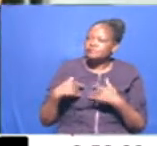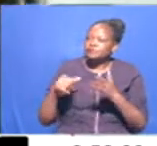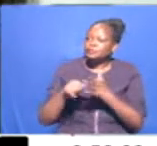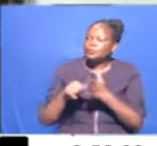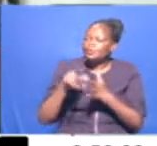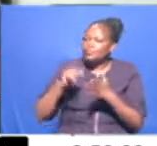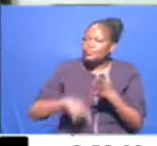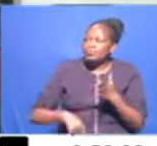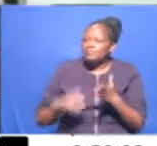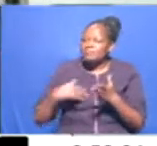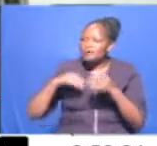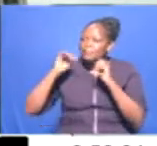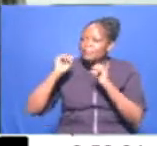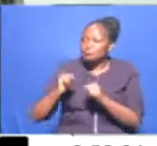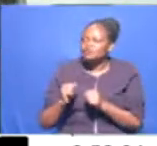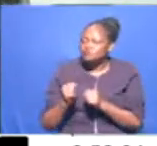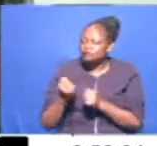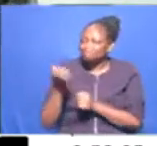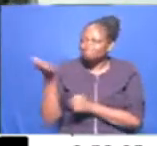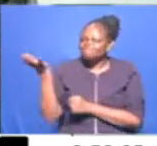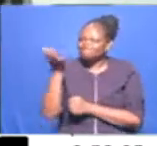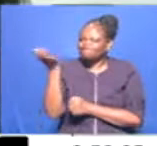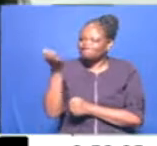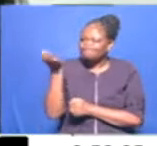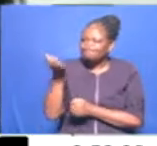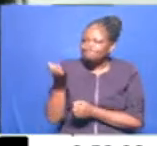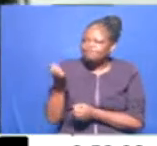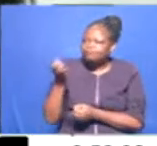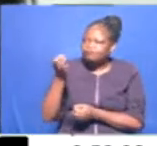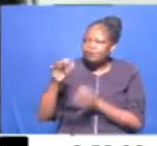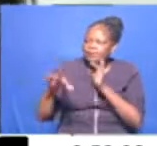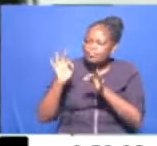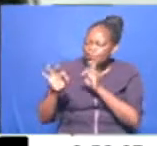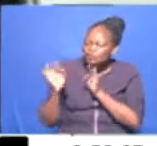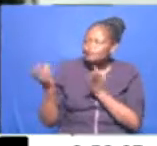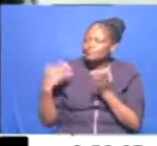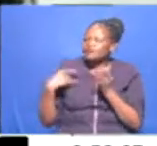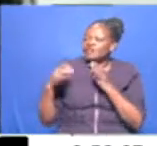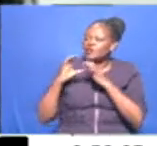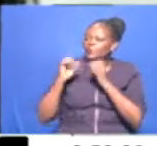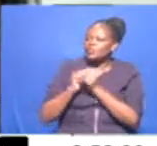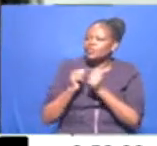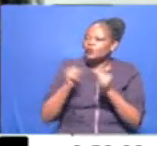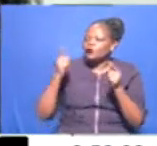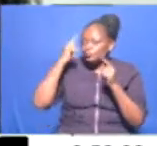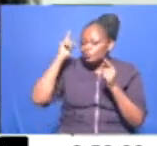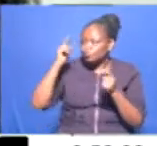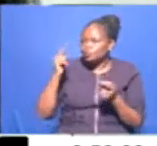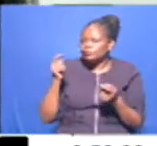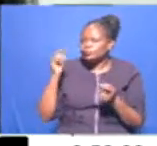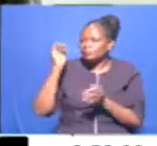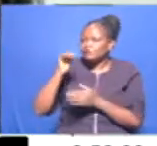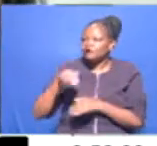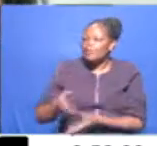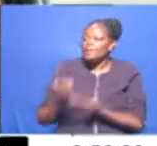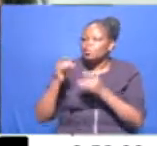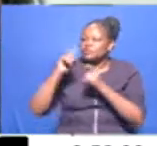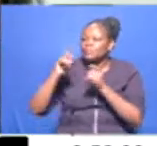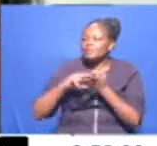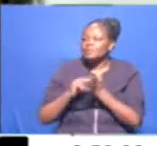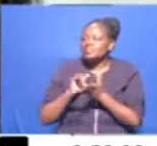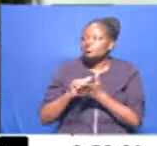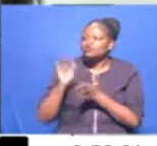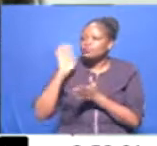am I able to decipher? Am I able to pick out? Let's having this conversation with you. For you to be able to ask me a follow-up question, it means you're listening.